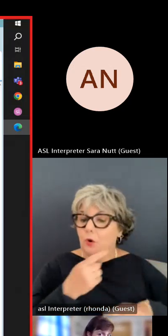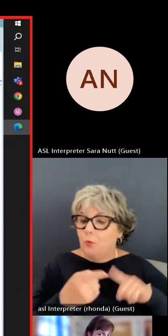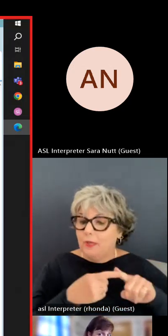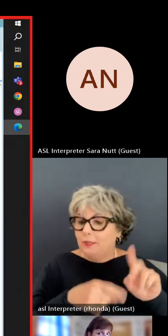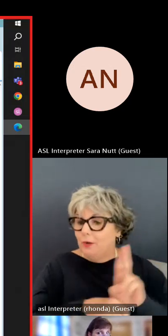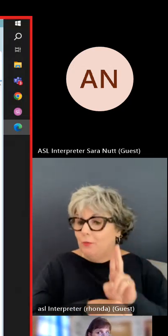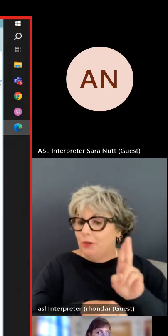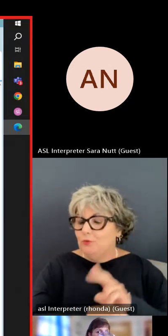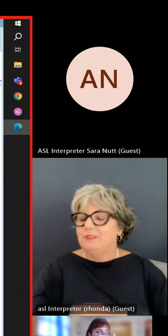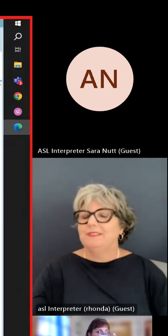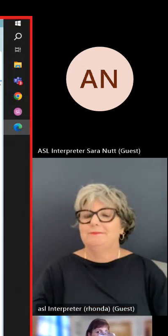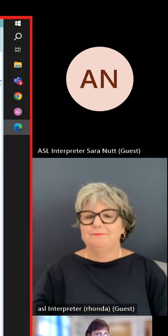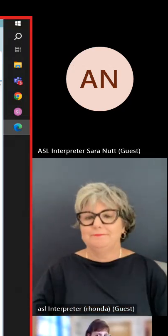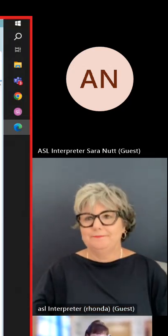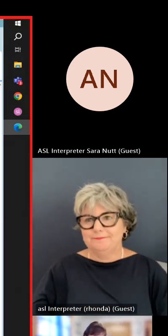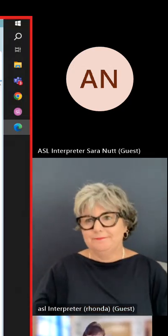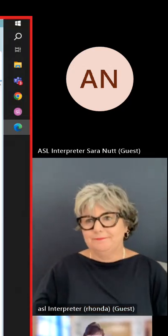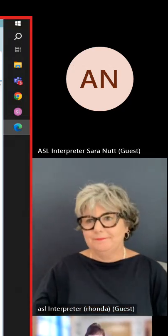it.